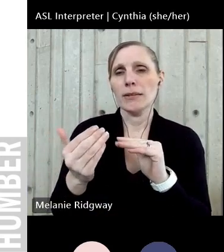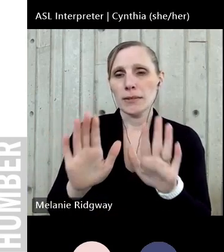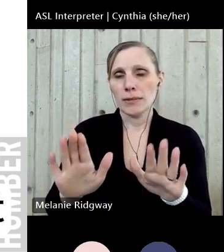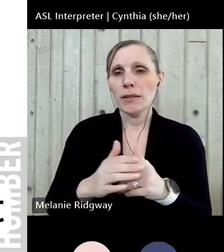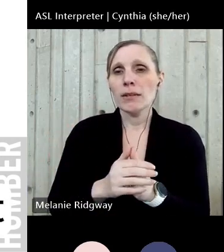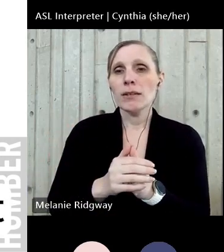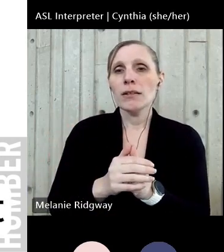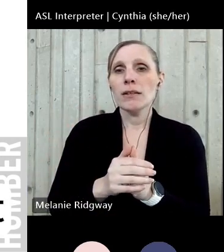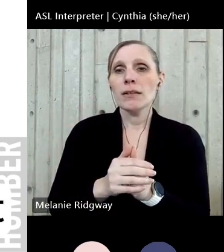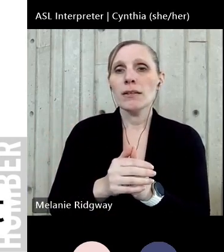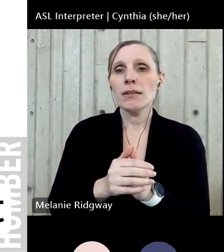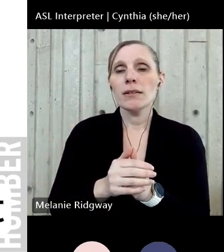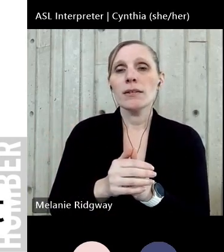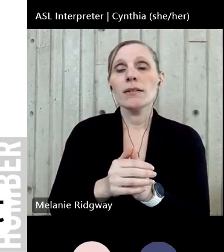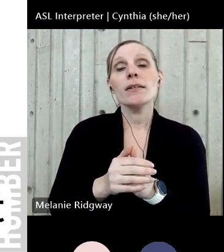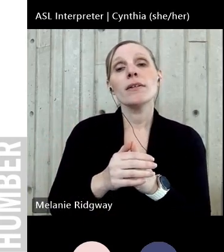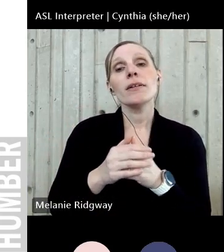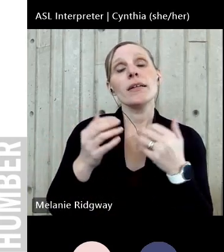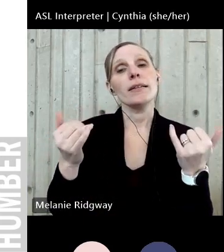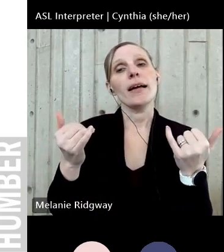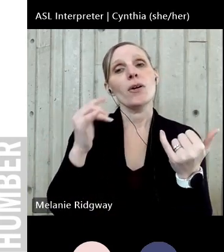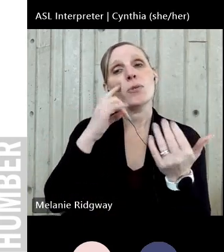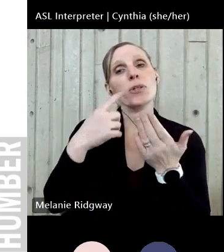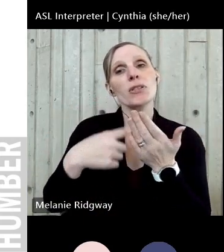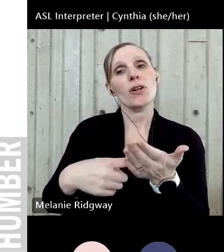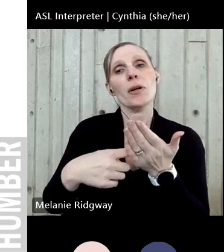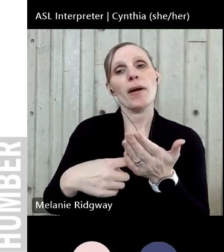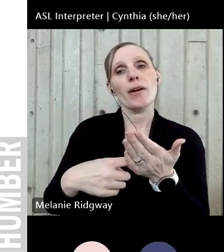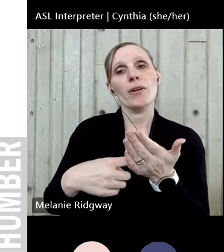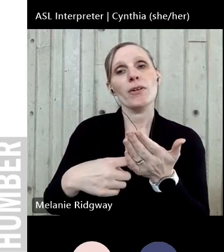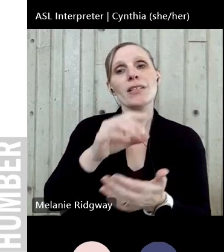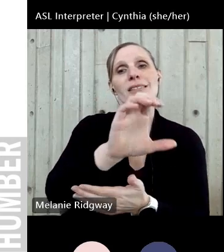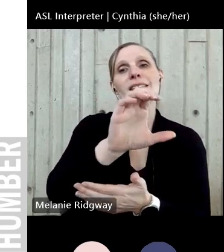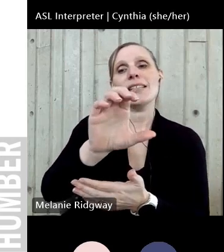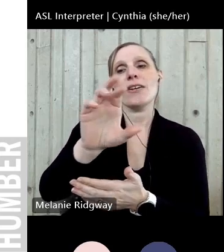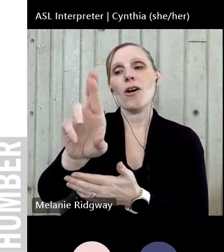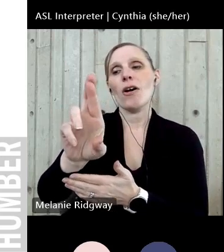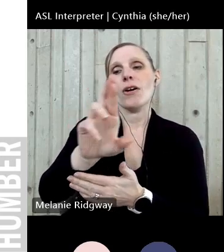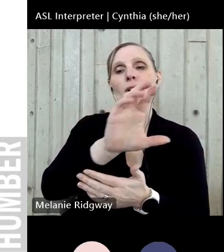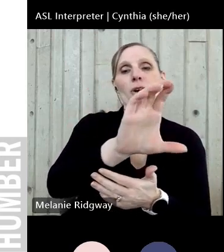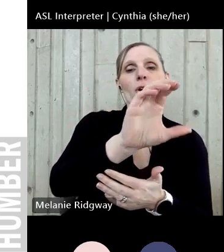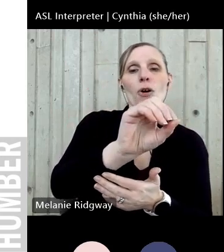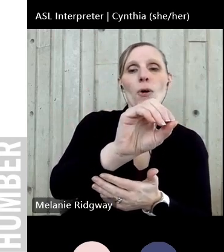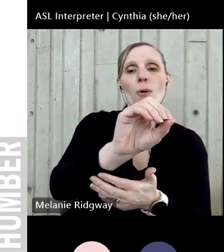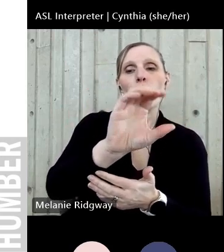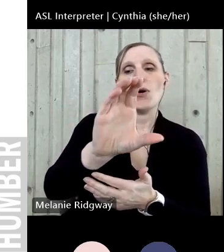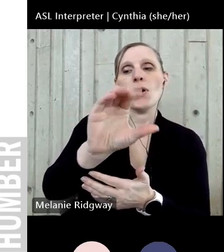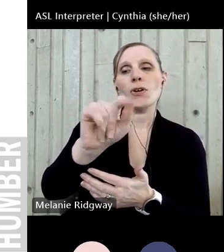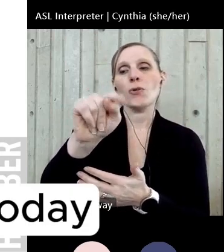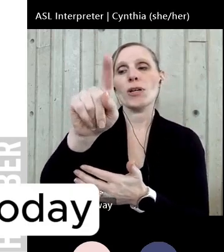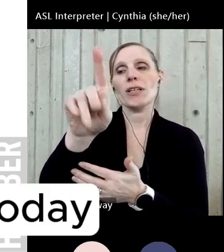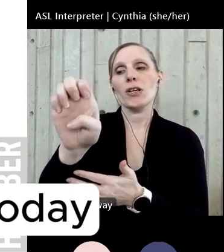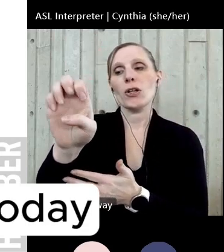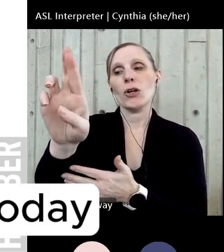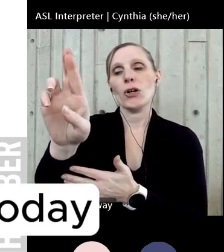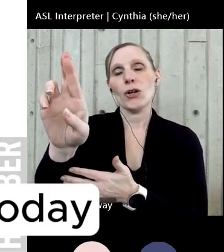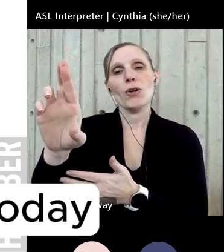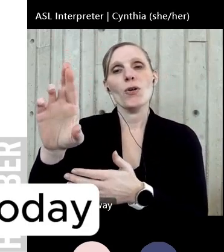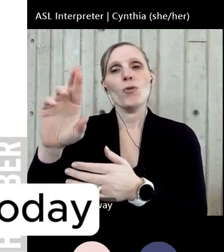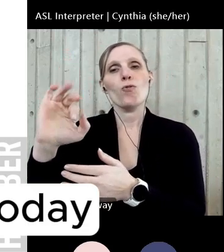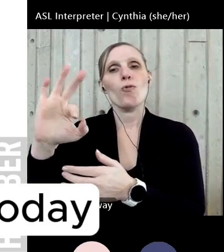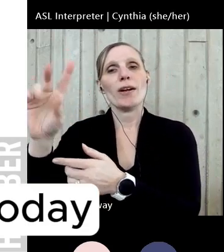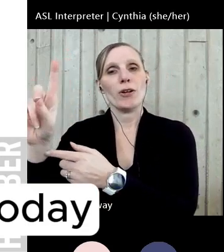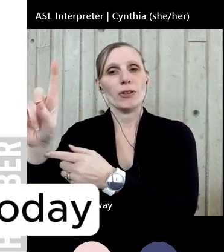So we're just going to talk a little bit about the co-curricular record, and then Keith will just jump back on. We're just going